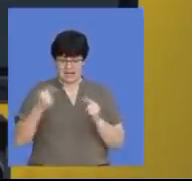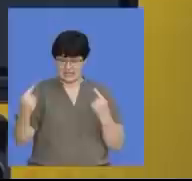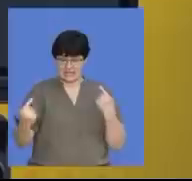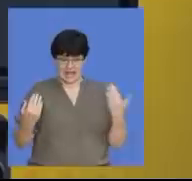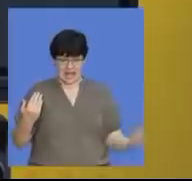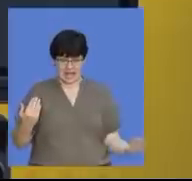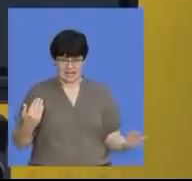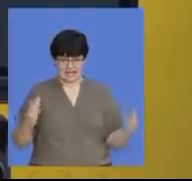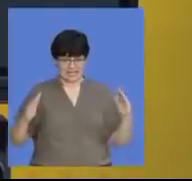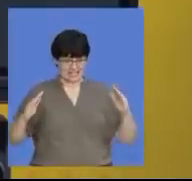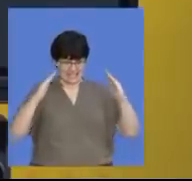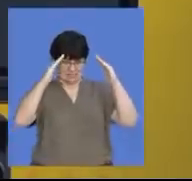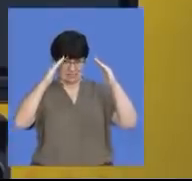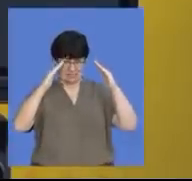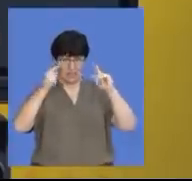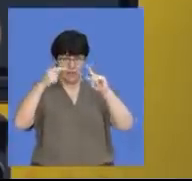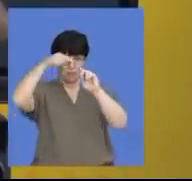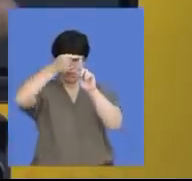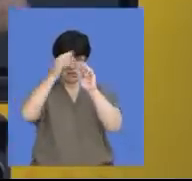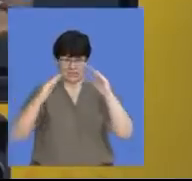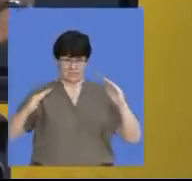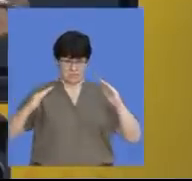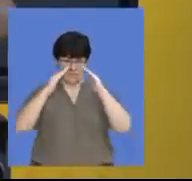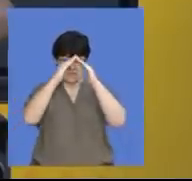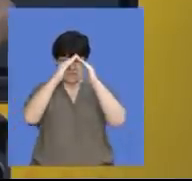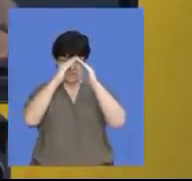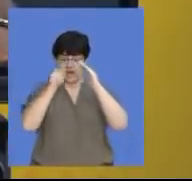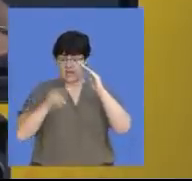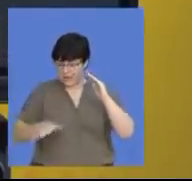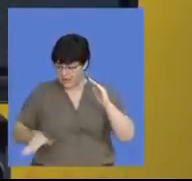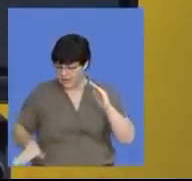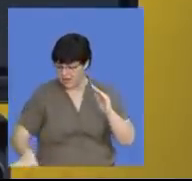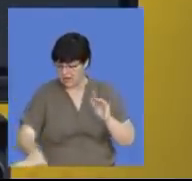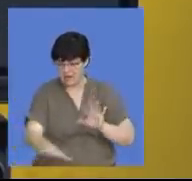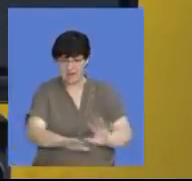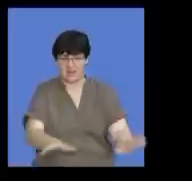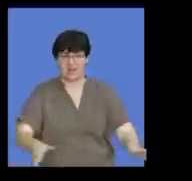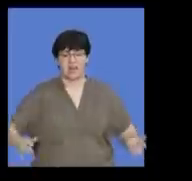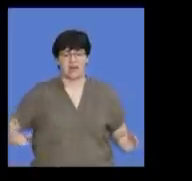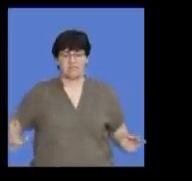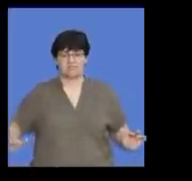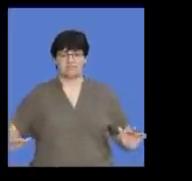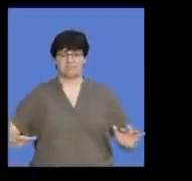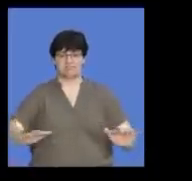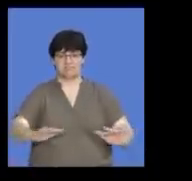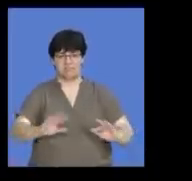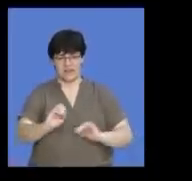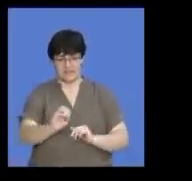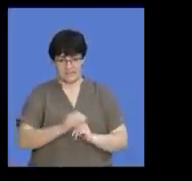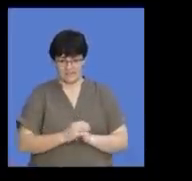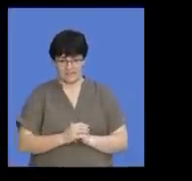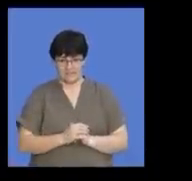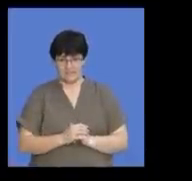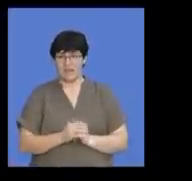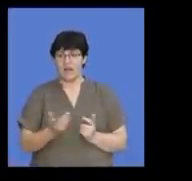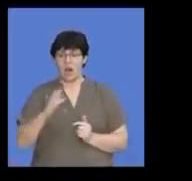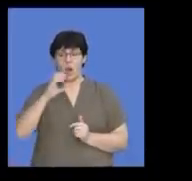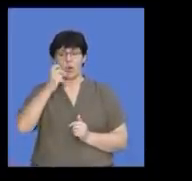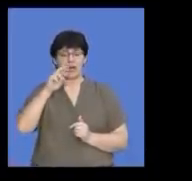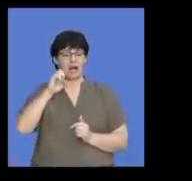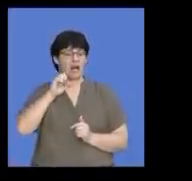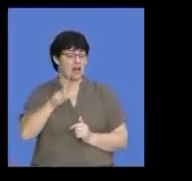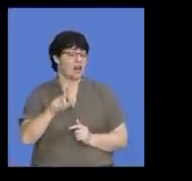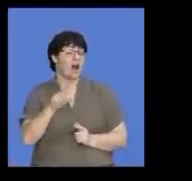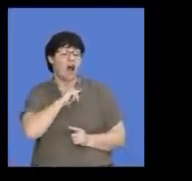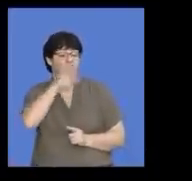sides, a pointed at top, as well as gentle slopes on the sides. So, how do we know it's a conical hill?